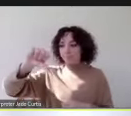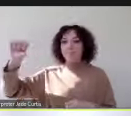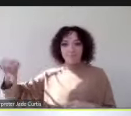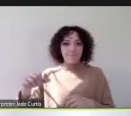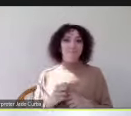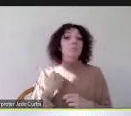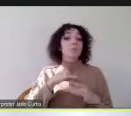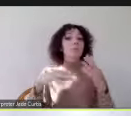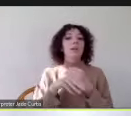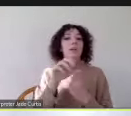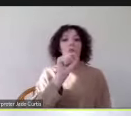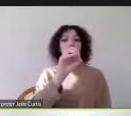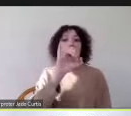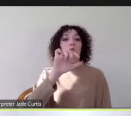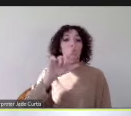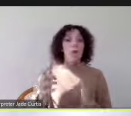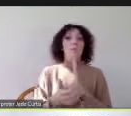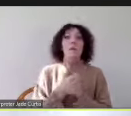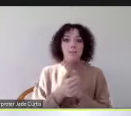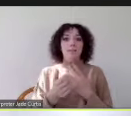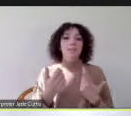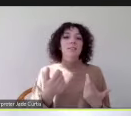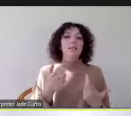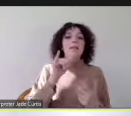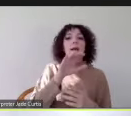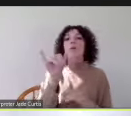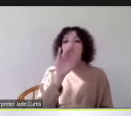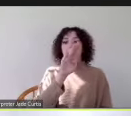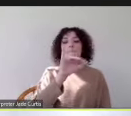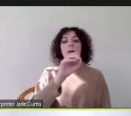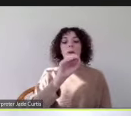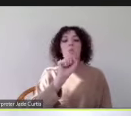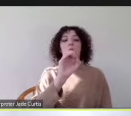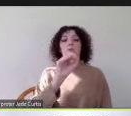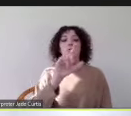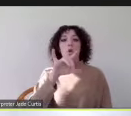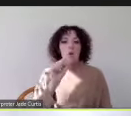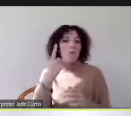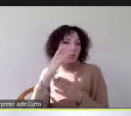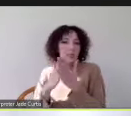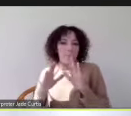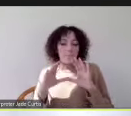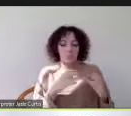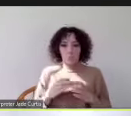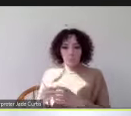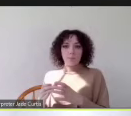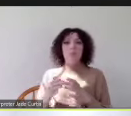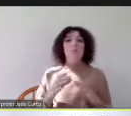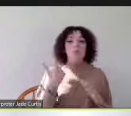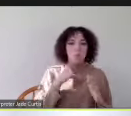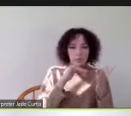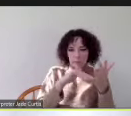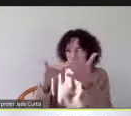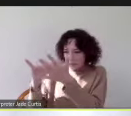soil amendments as in terms of biosolids to some groups, and we continued the study for 11